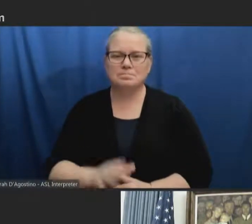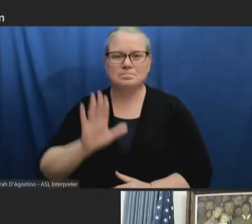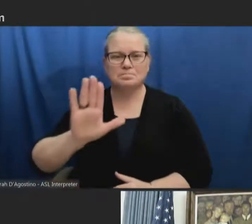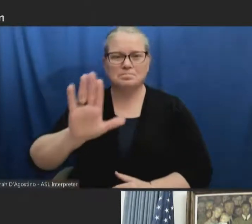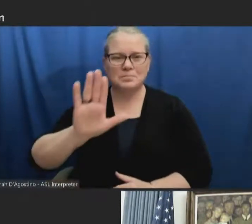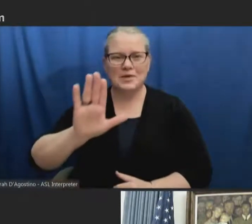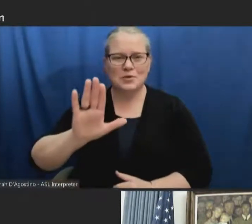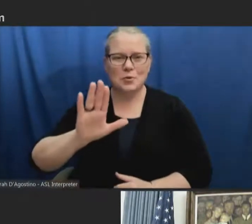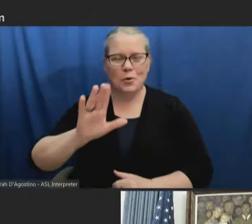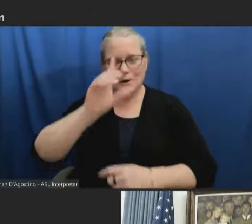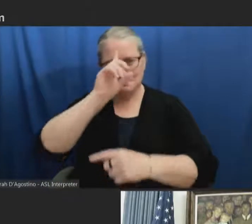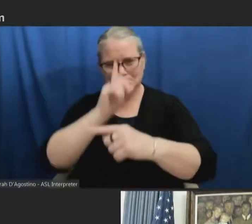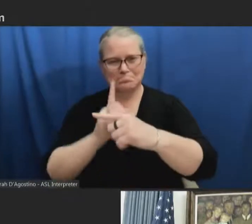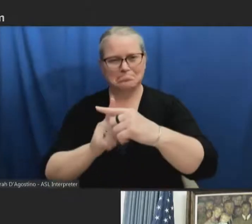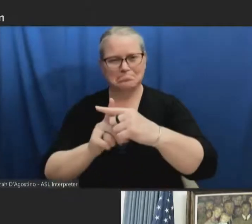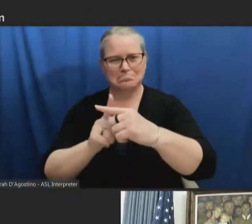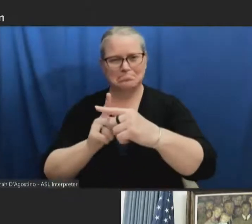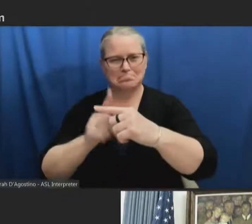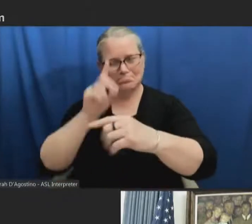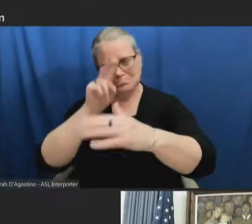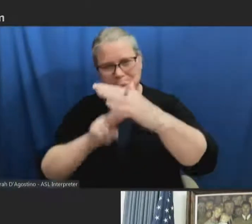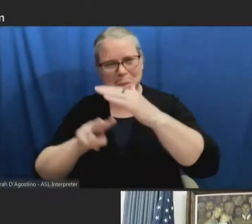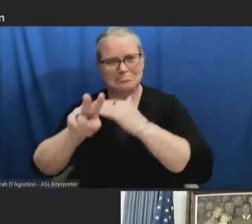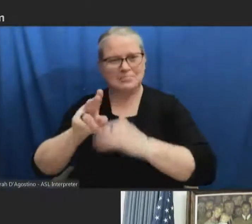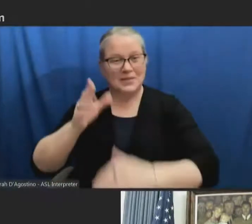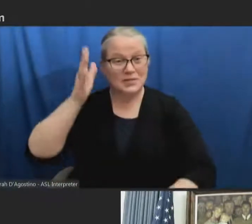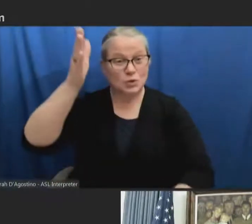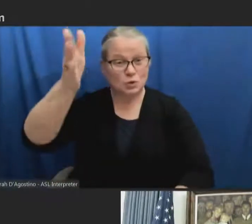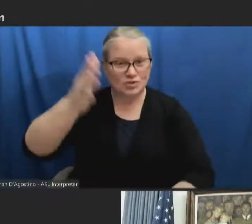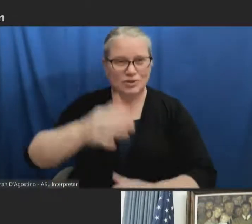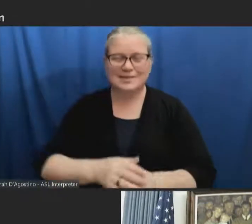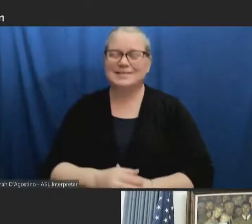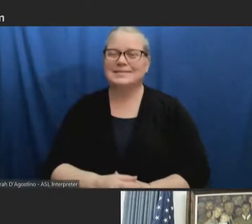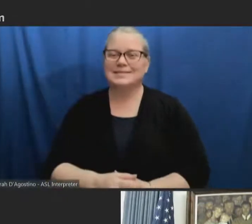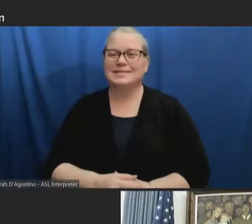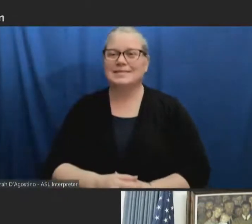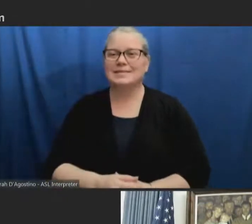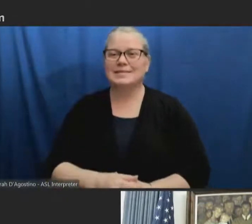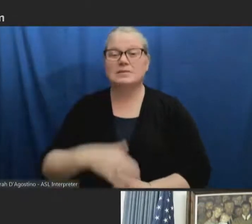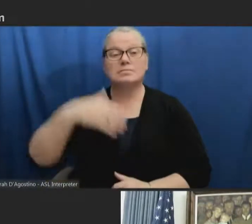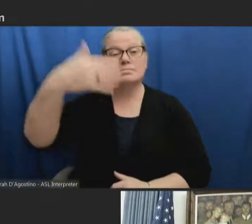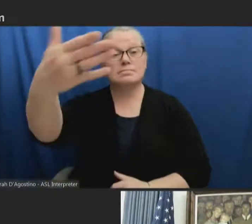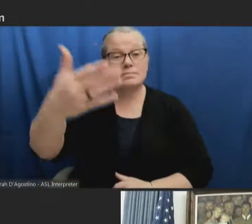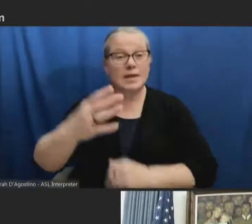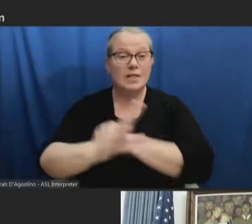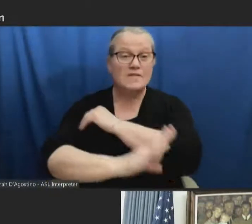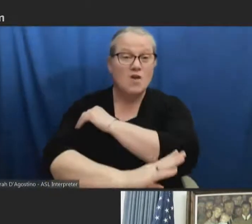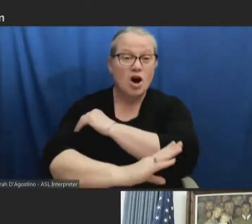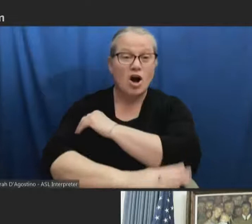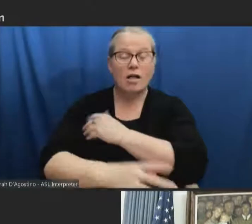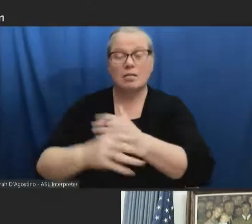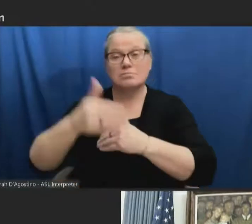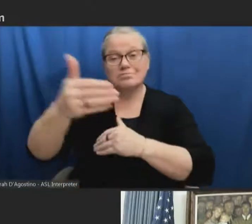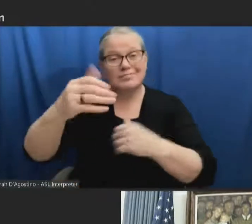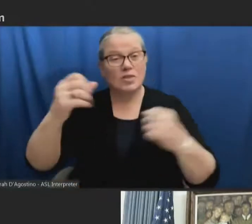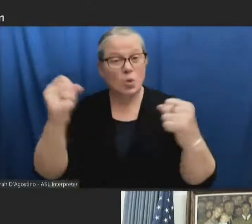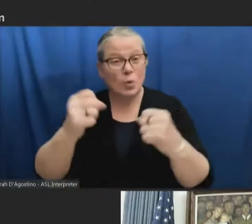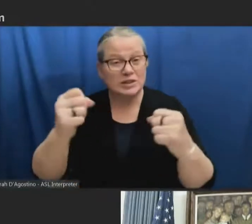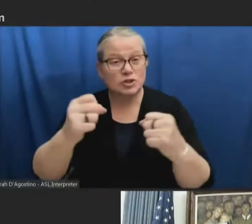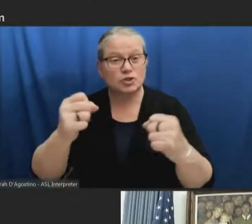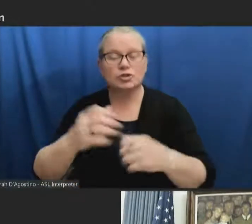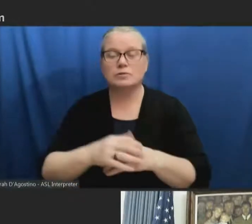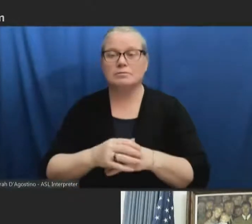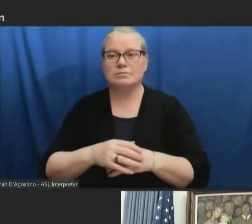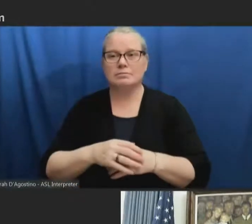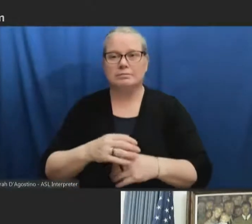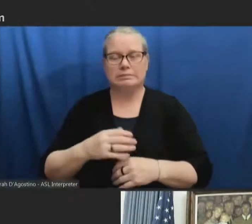look at the future out. Next fall, next winter, if I need a COVID test or I think I have COVID, do you